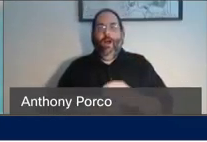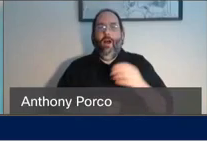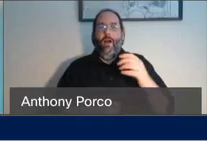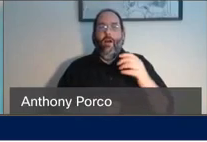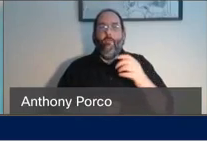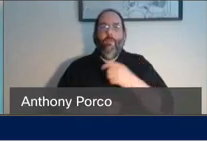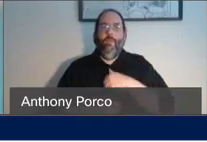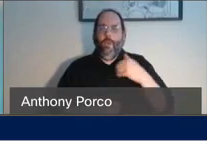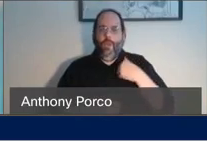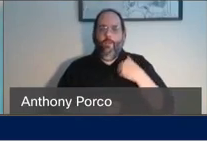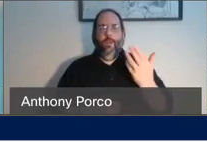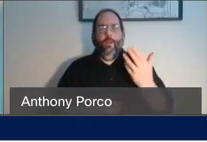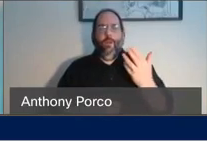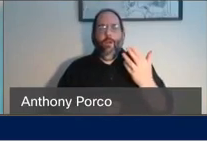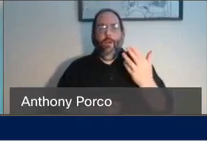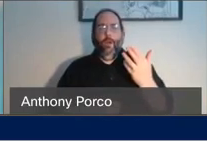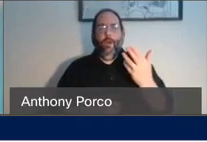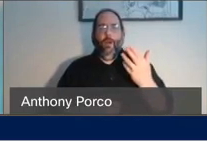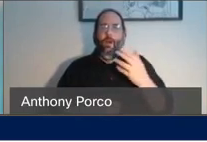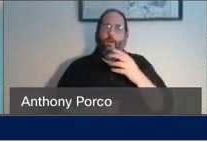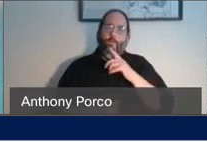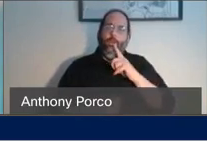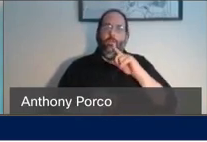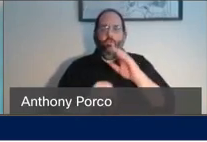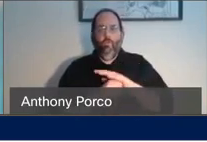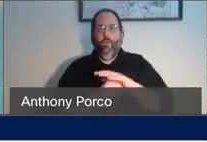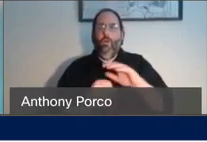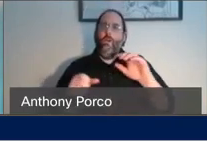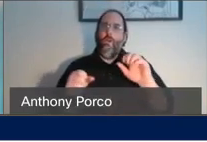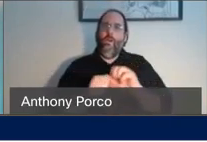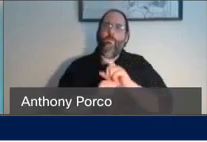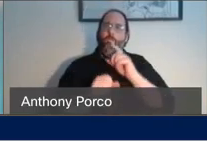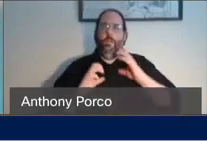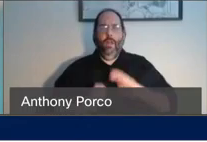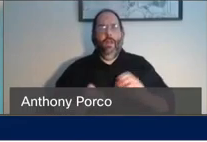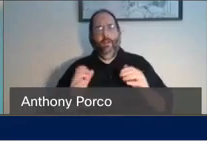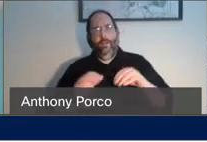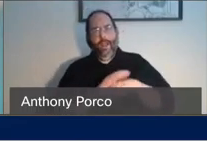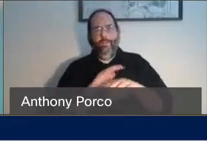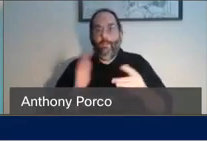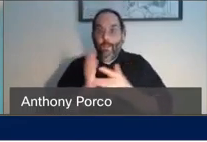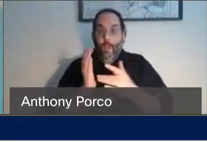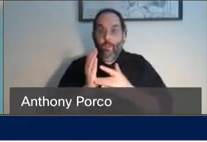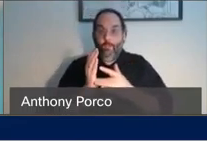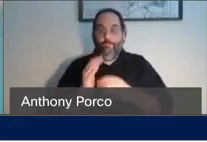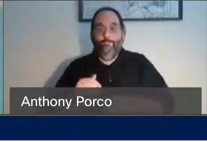working to make sure that all colleagues have access to the technology